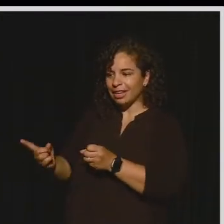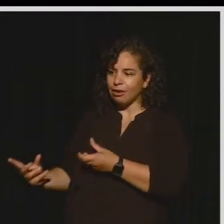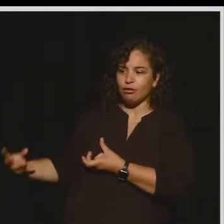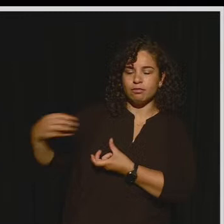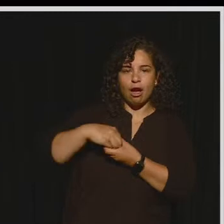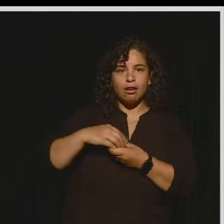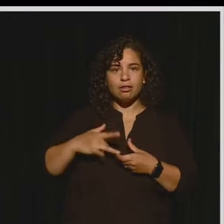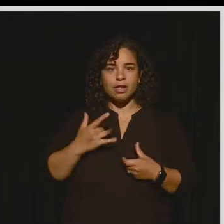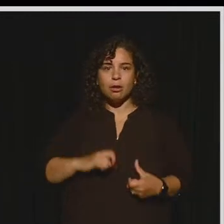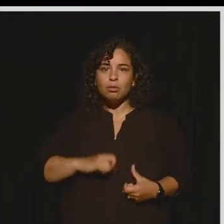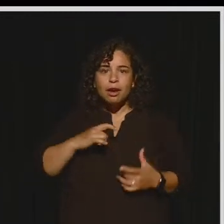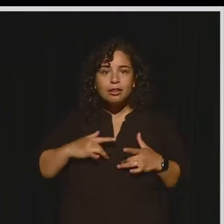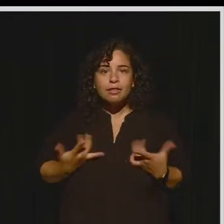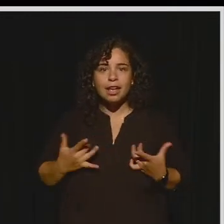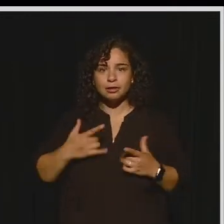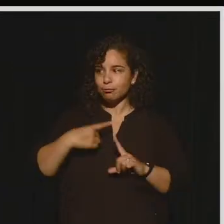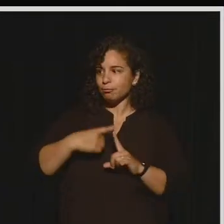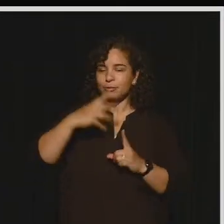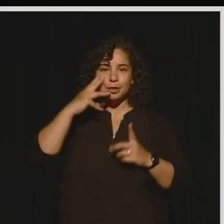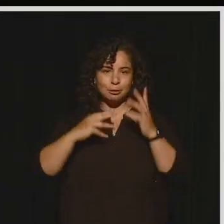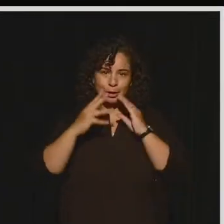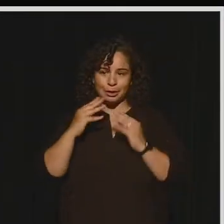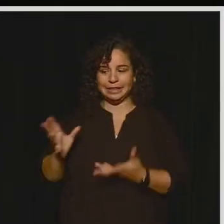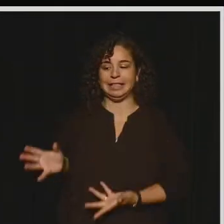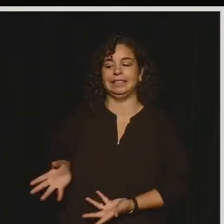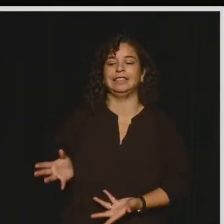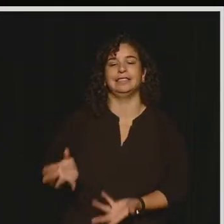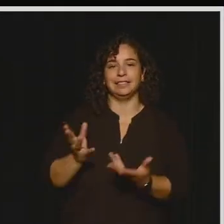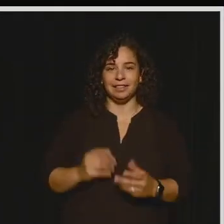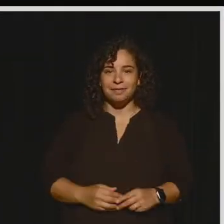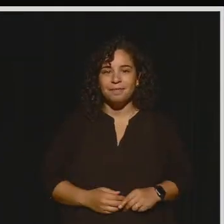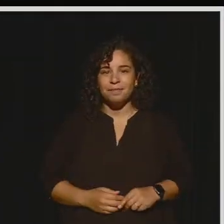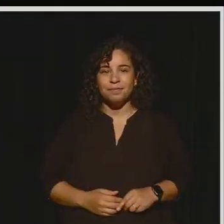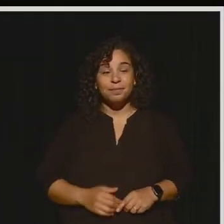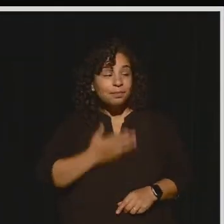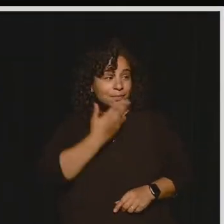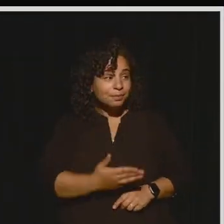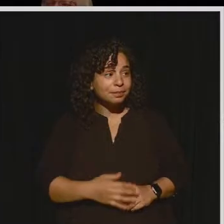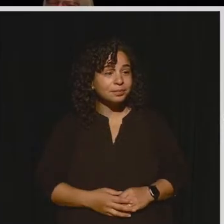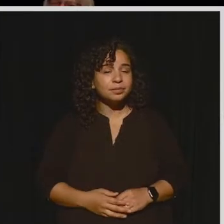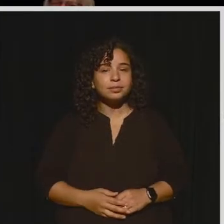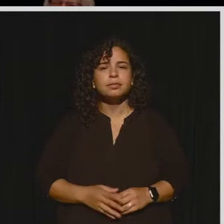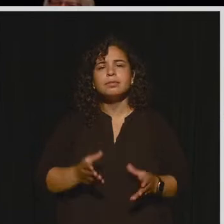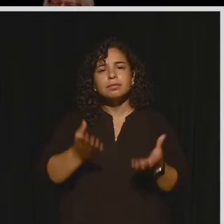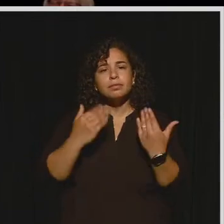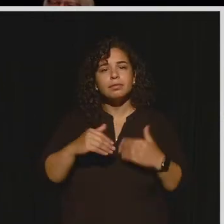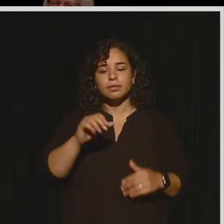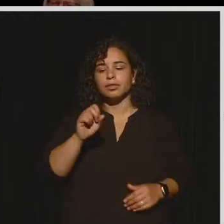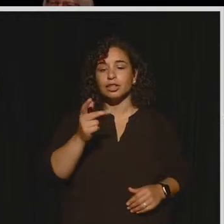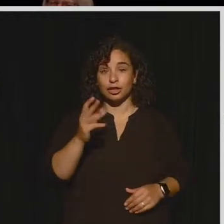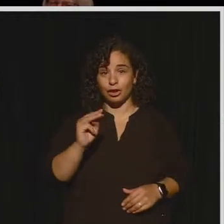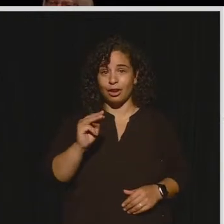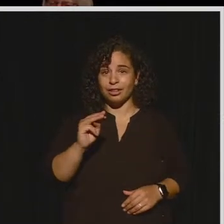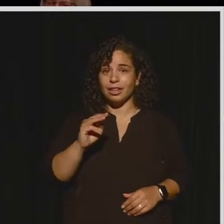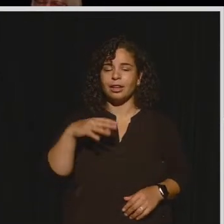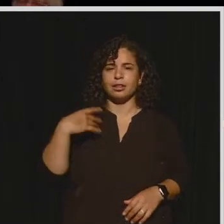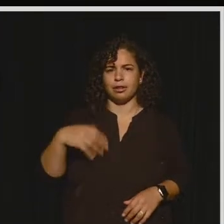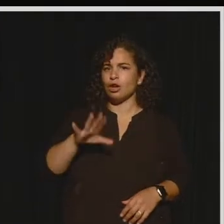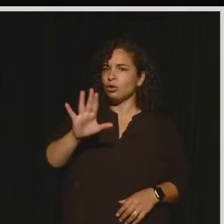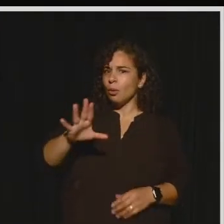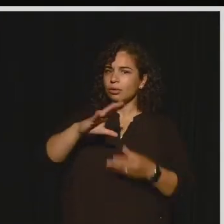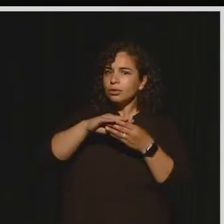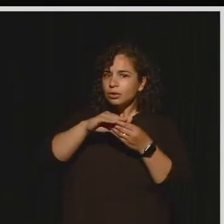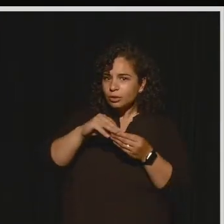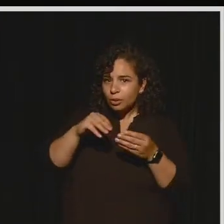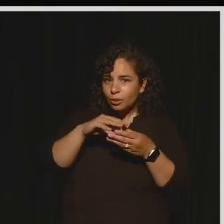and experiences in their lives. Thank you. Now, Shawn, listening to these stories, I mean, you have